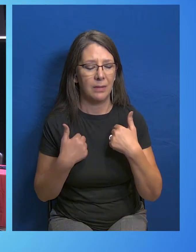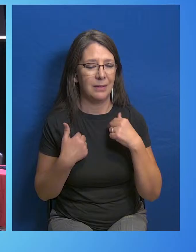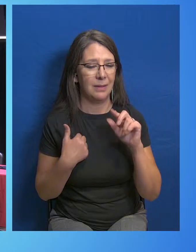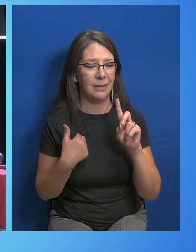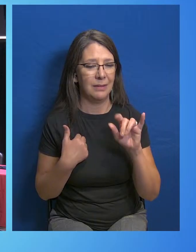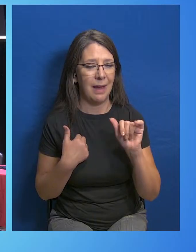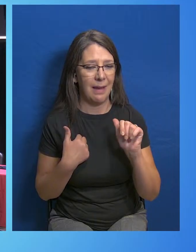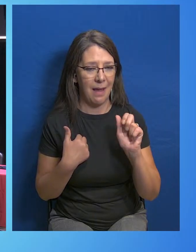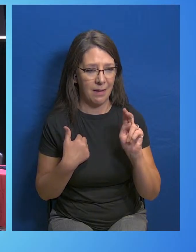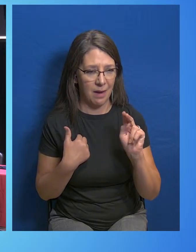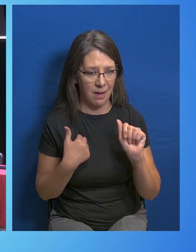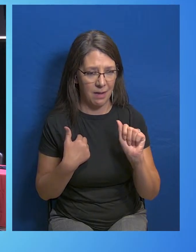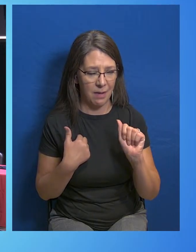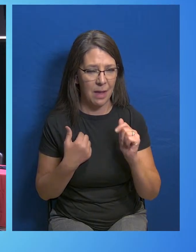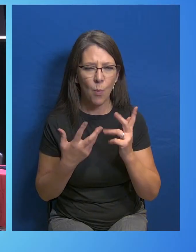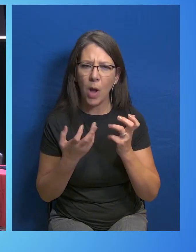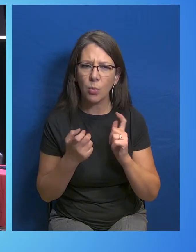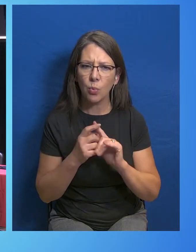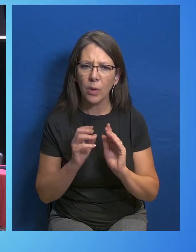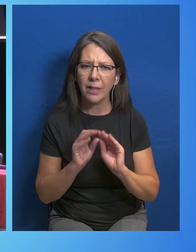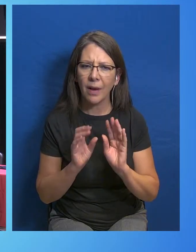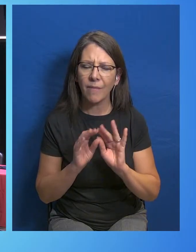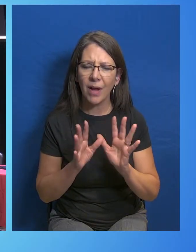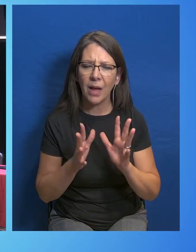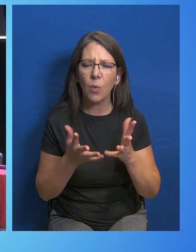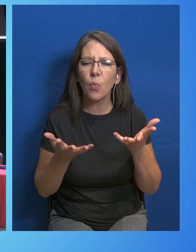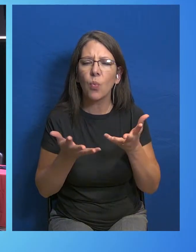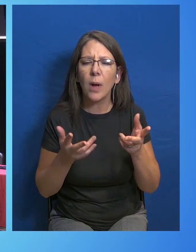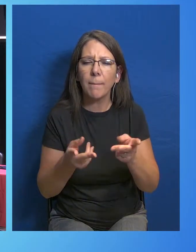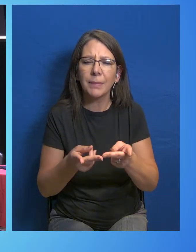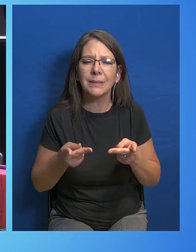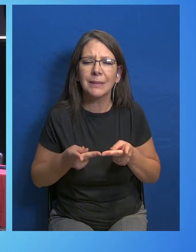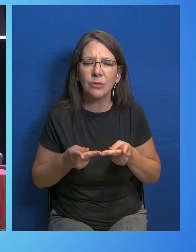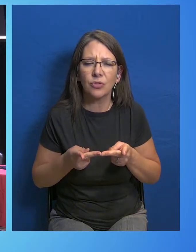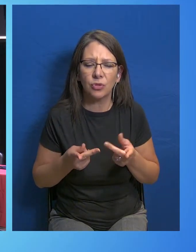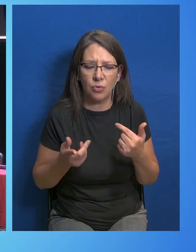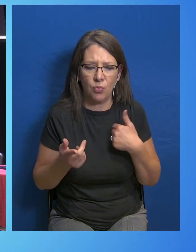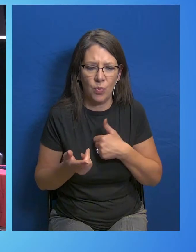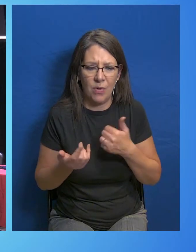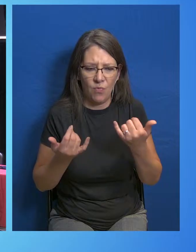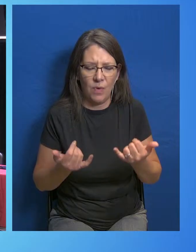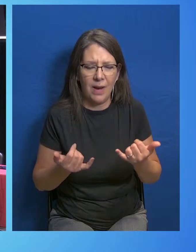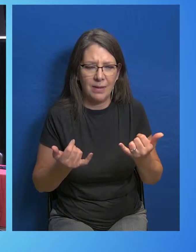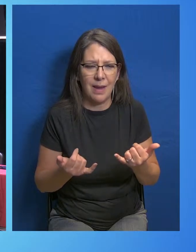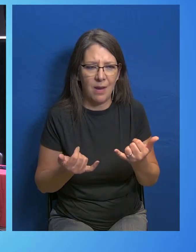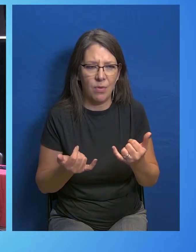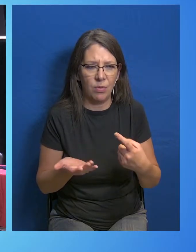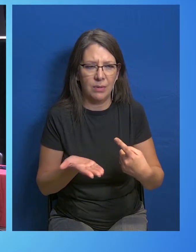Right